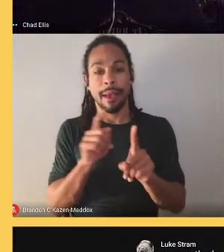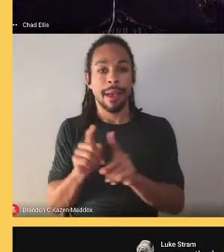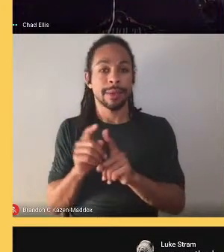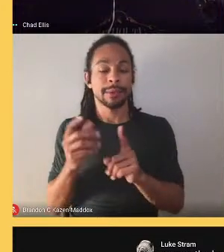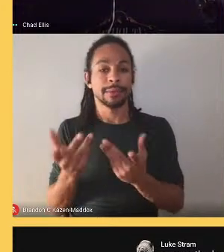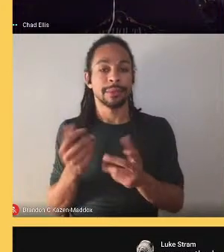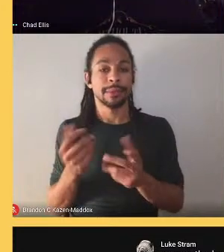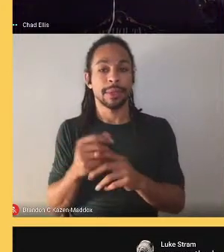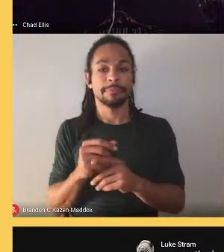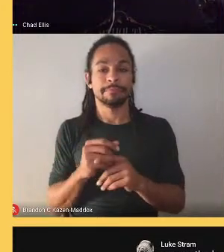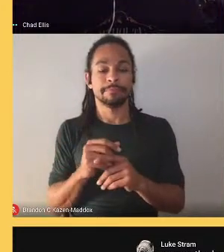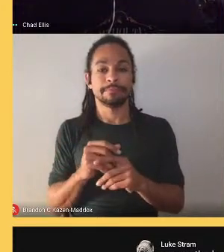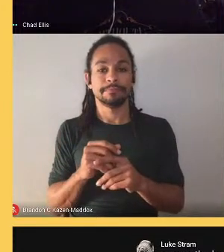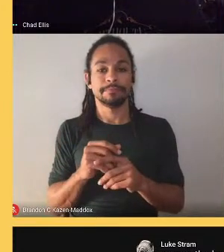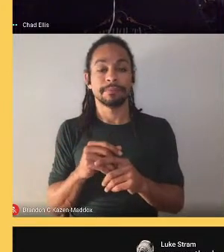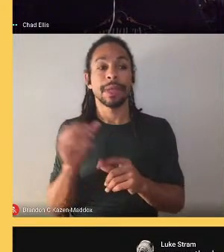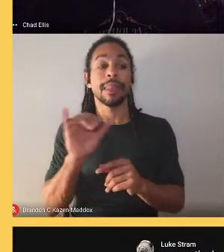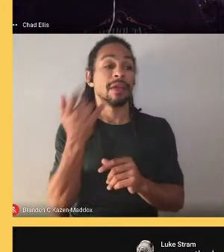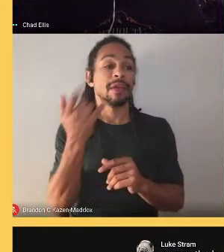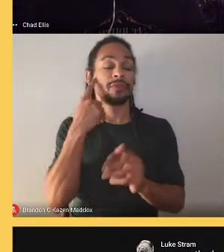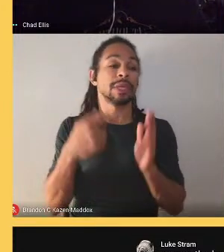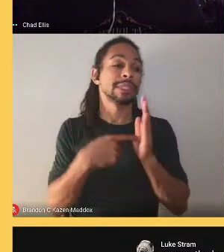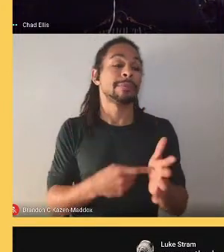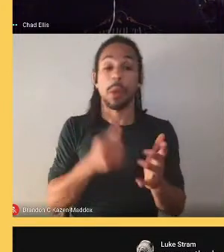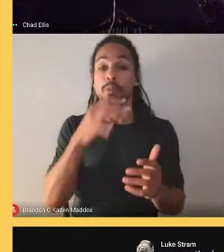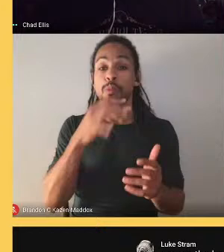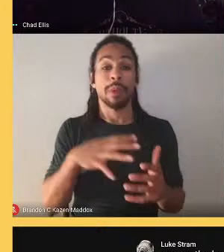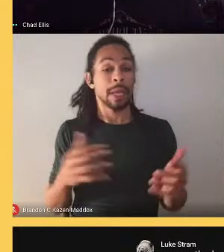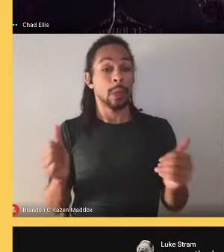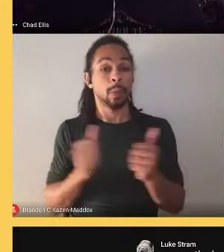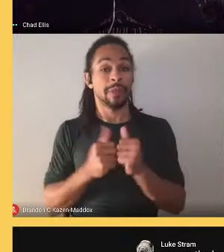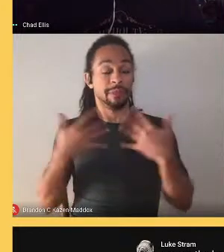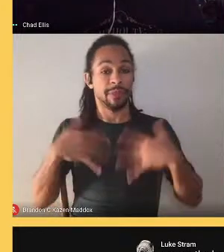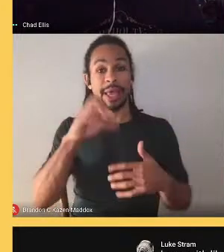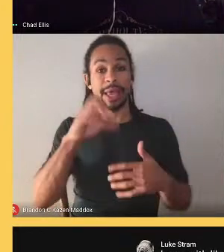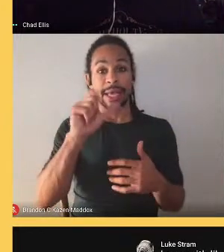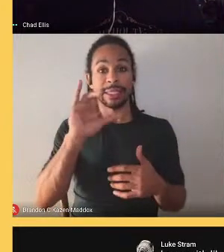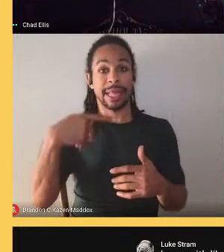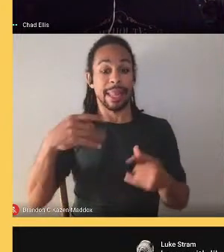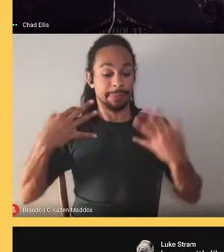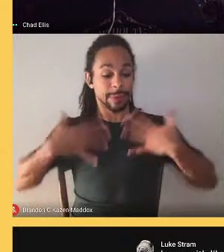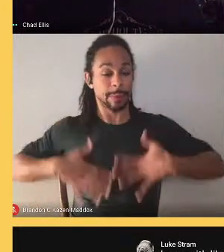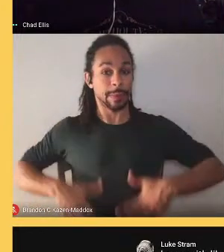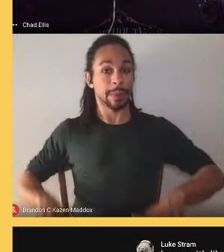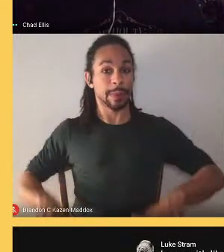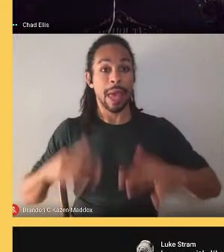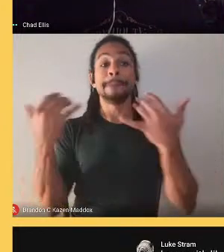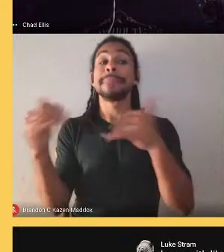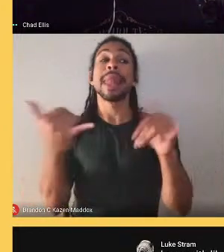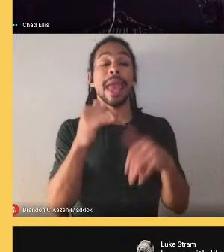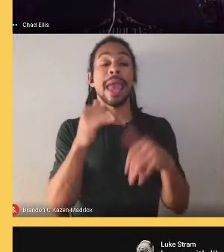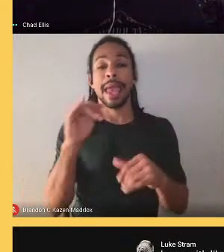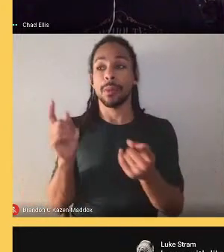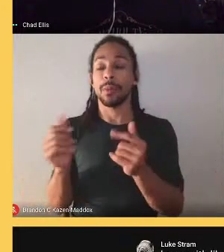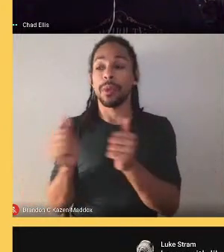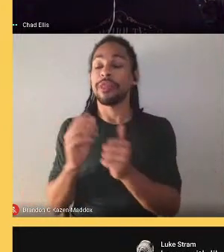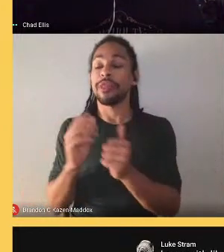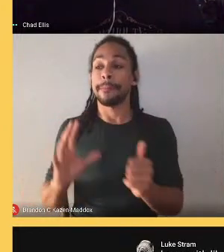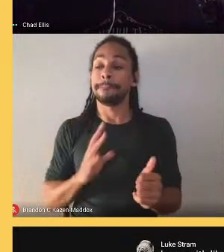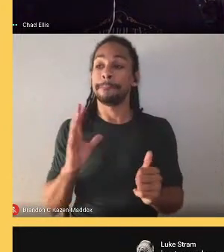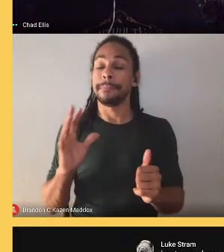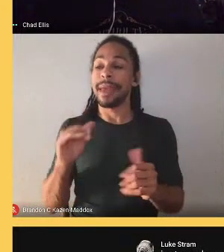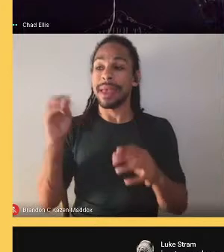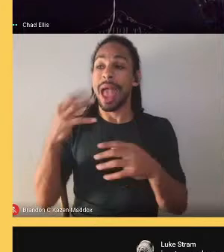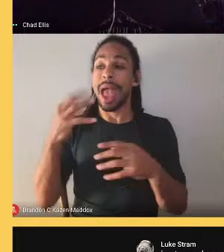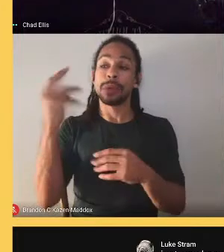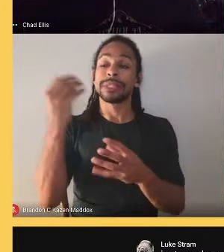women in slips, playing around at a, in a picnic, you know, oh, it's just gals being pals. They're definitely not